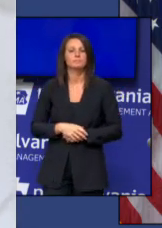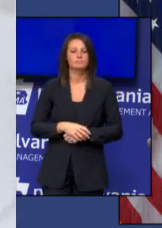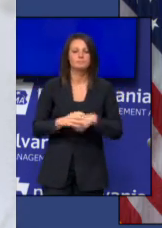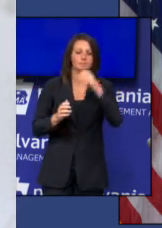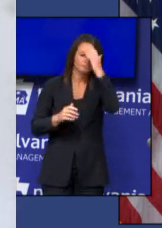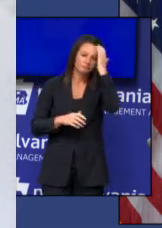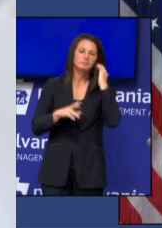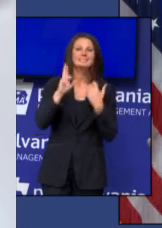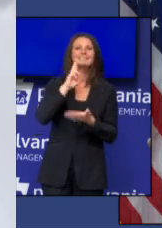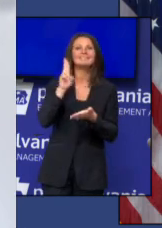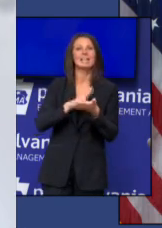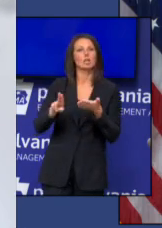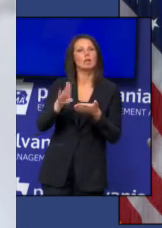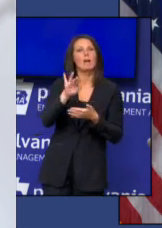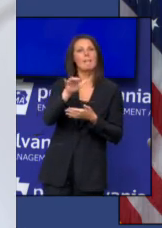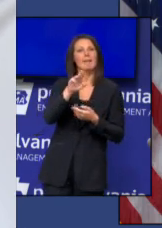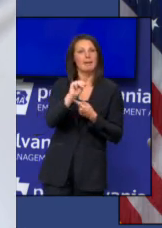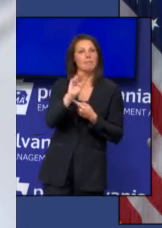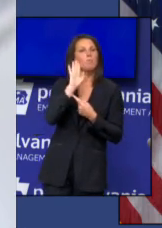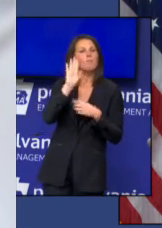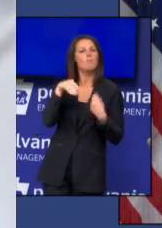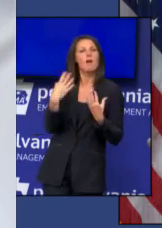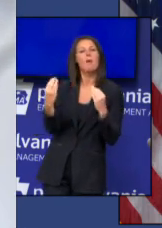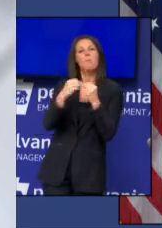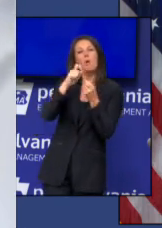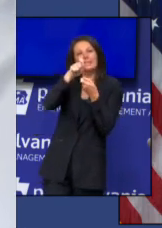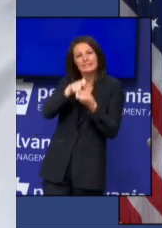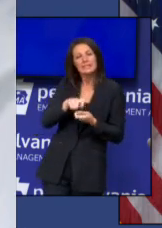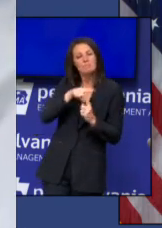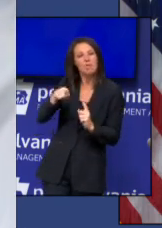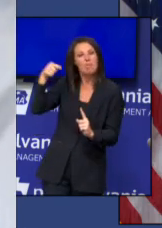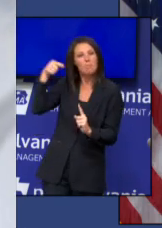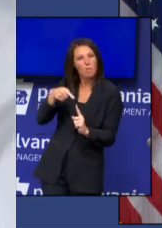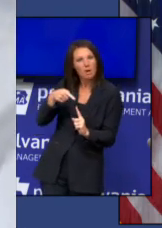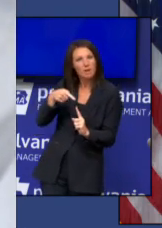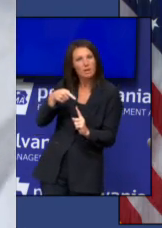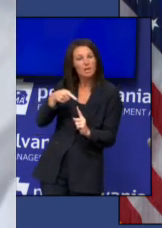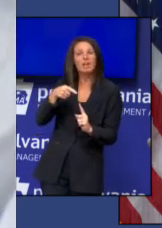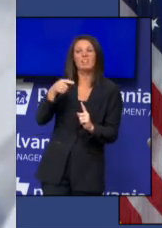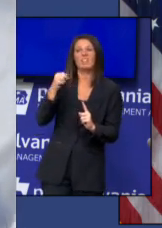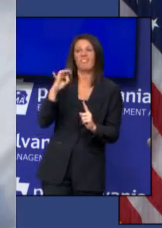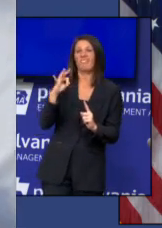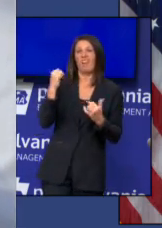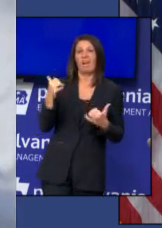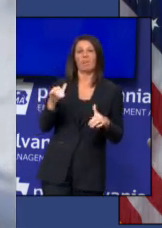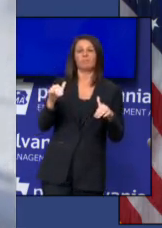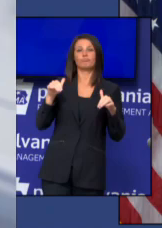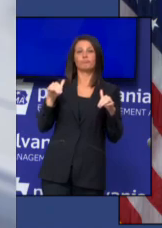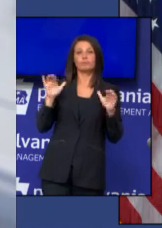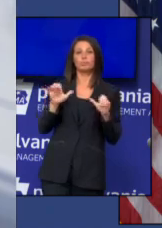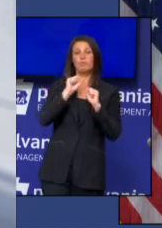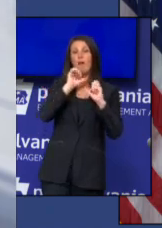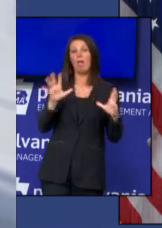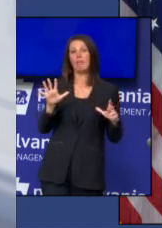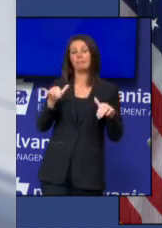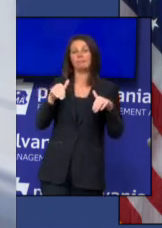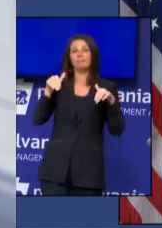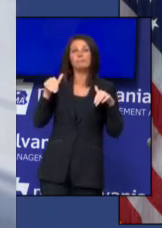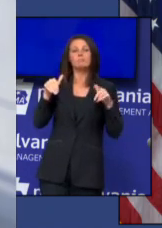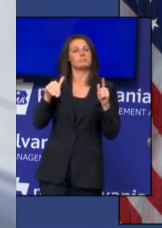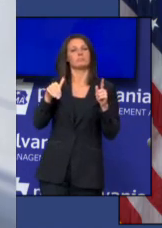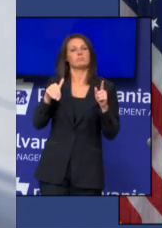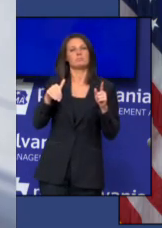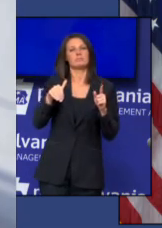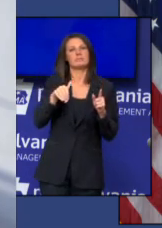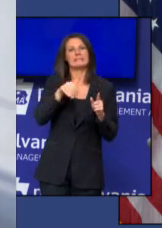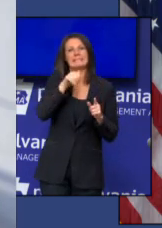Secretary Beam is going to give you more details in a moment, but the point is doing nothing right now to stop COVID-19, that's